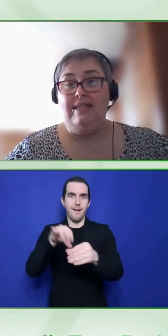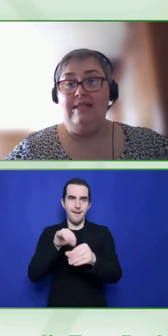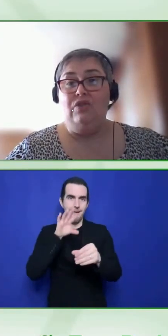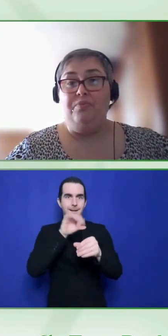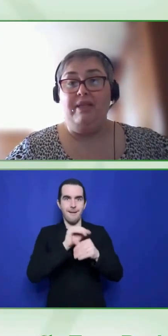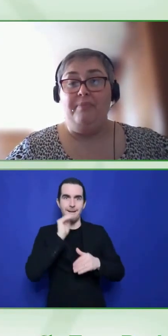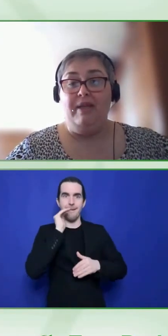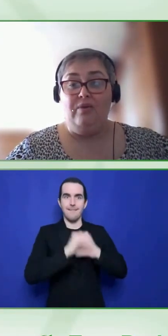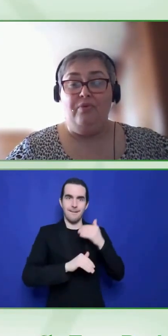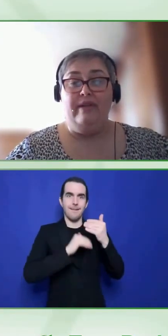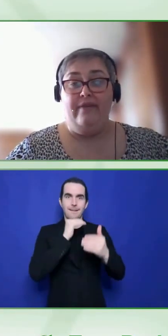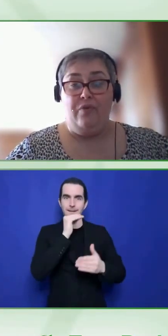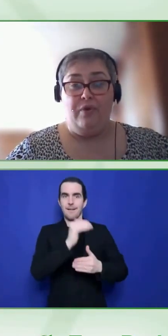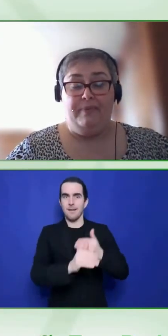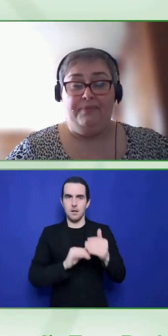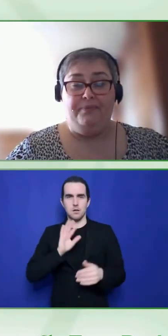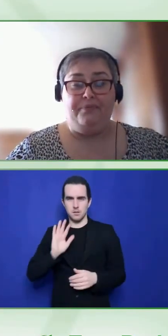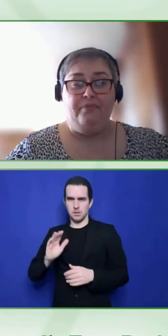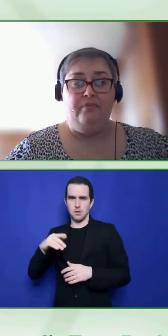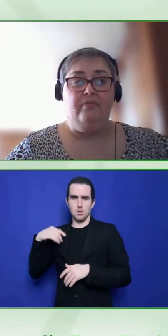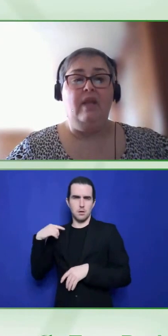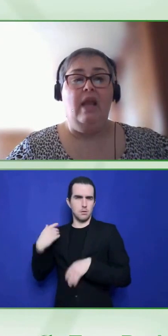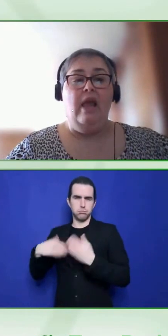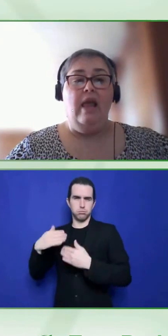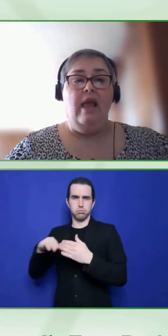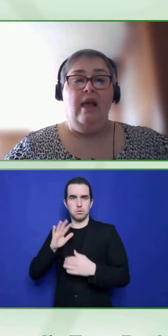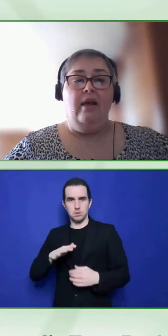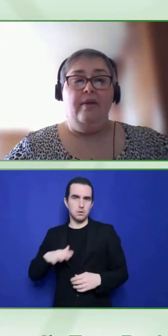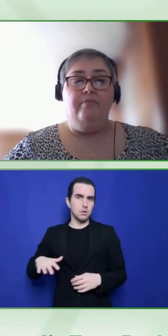So this needs to be applicable everywhere.